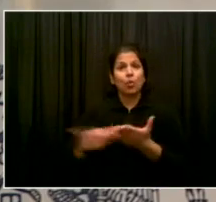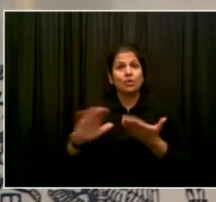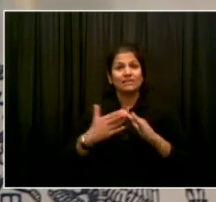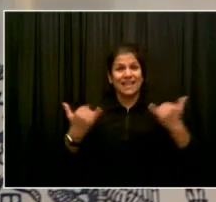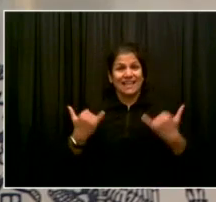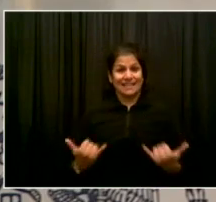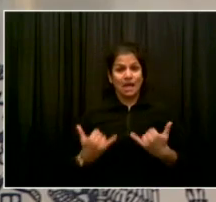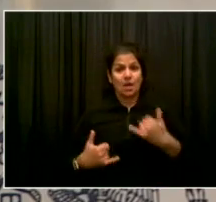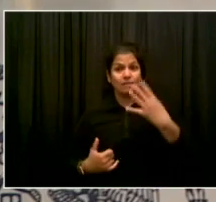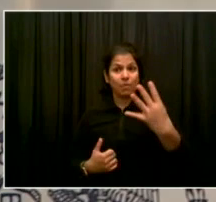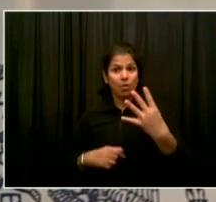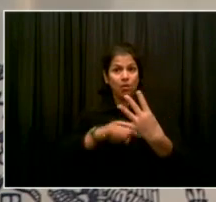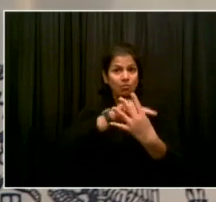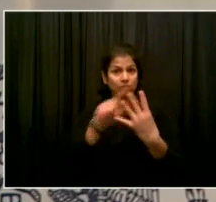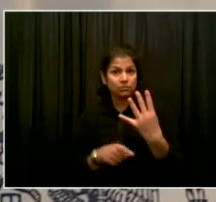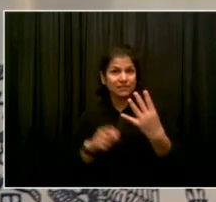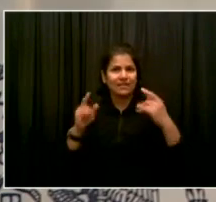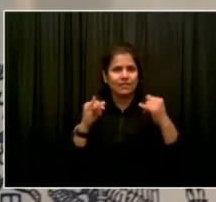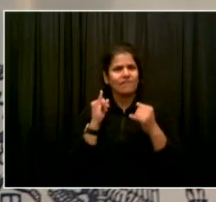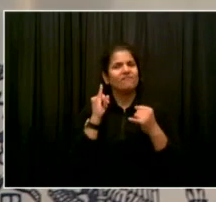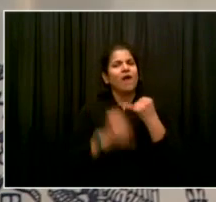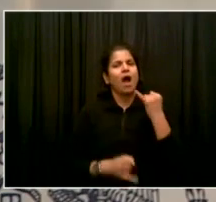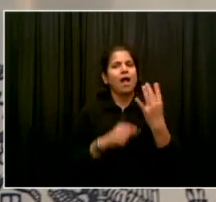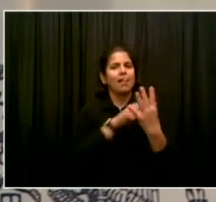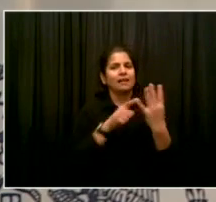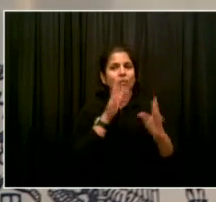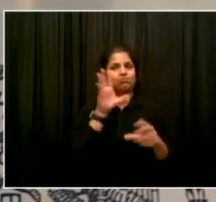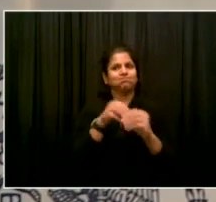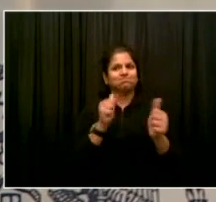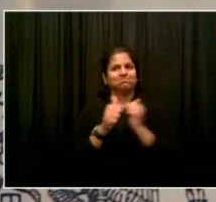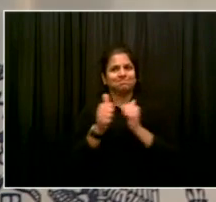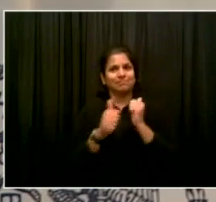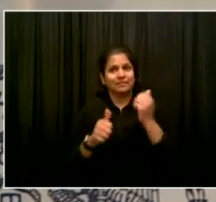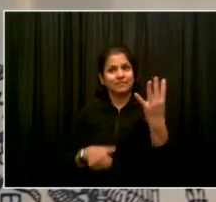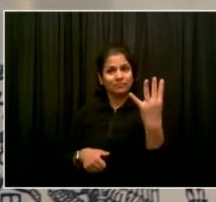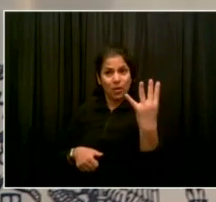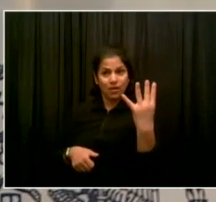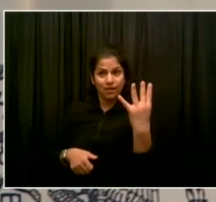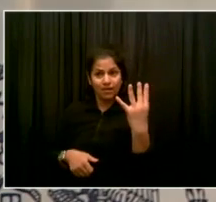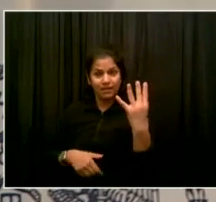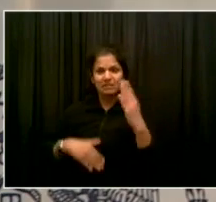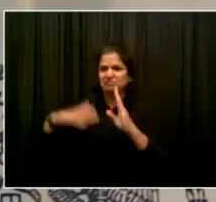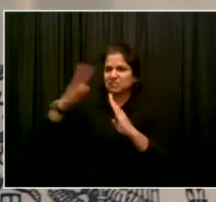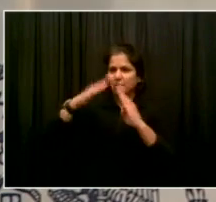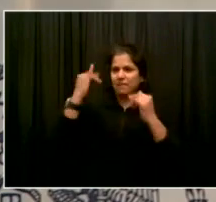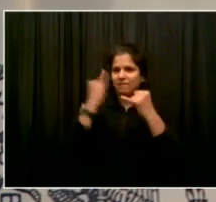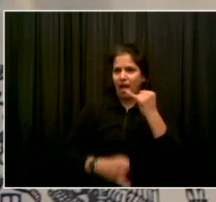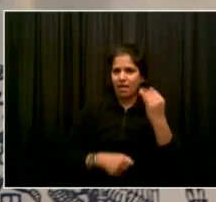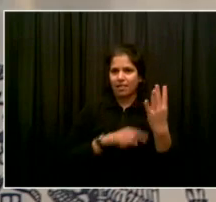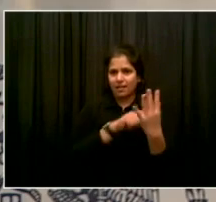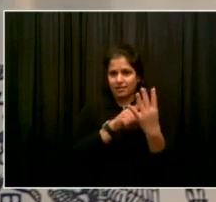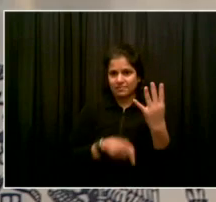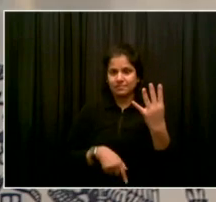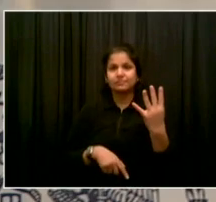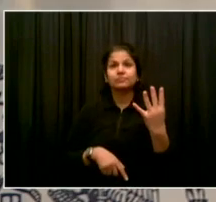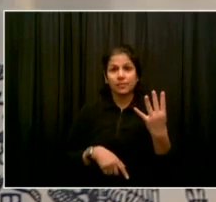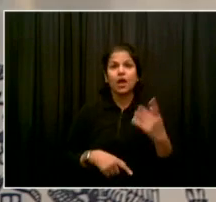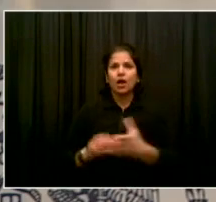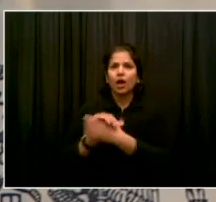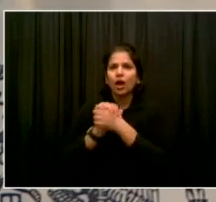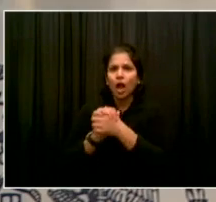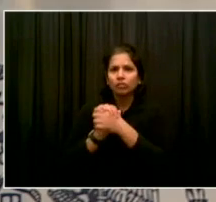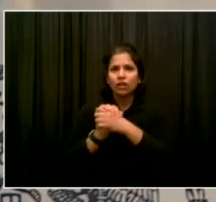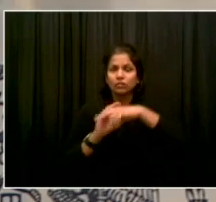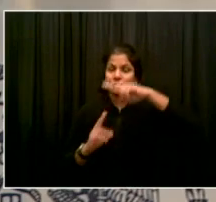academic institutions who want to take this project and make it great. I want to congratulate them today. First, CUNY and